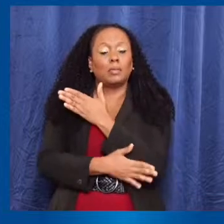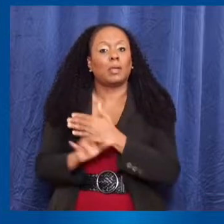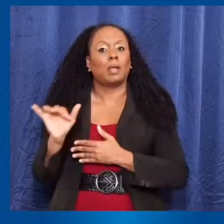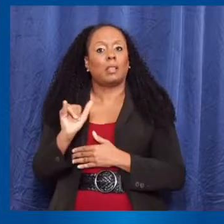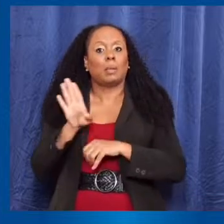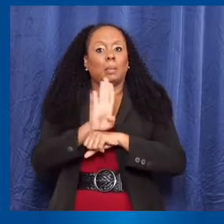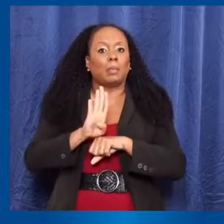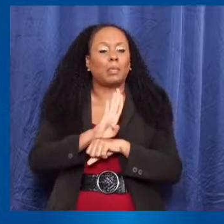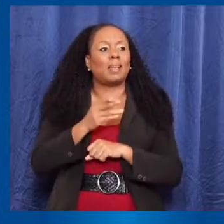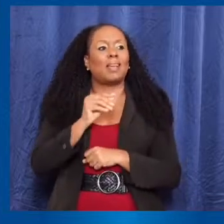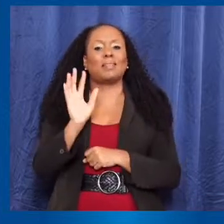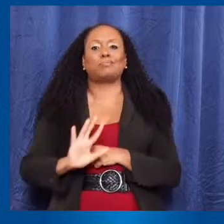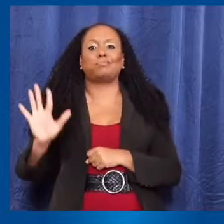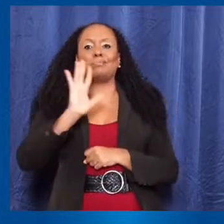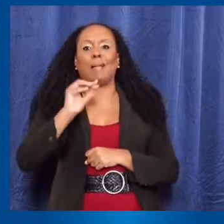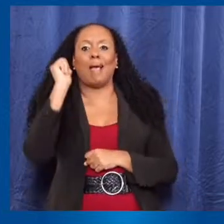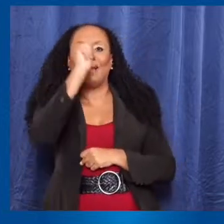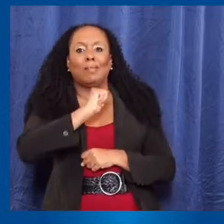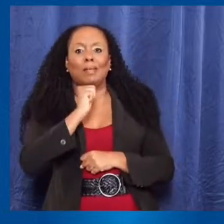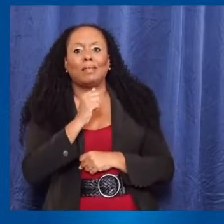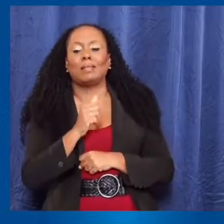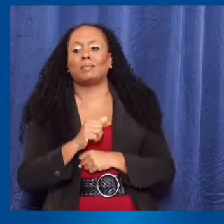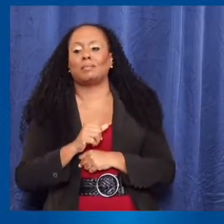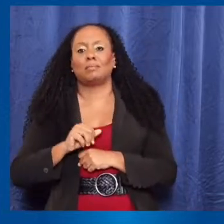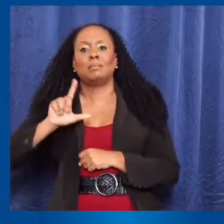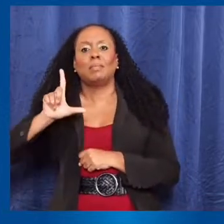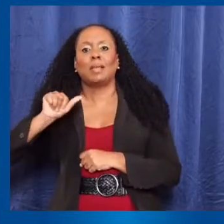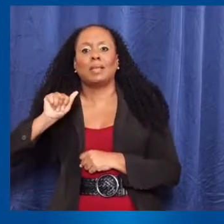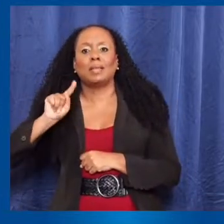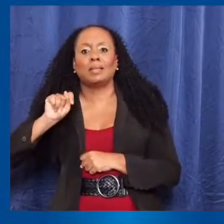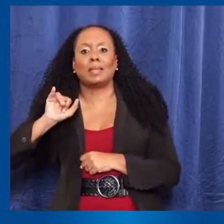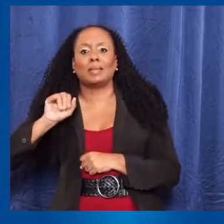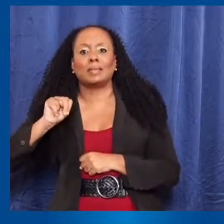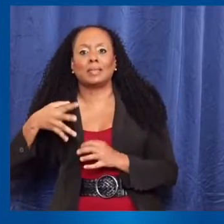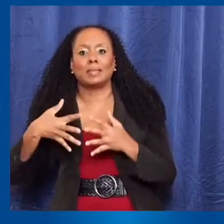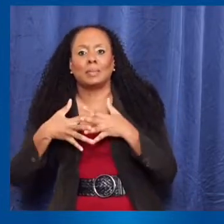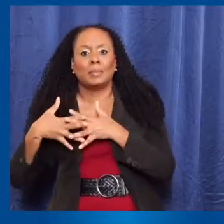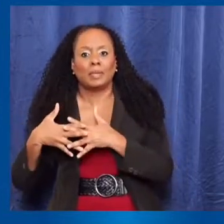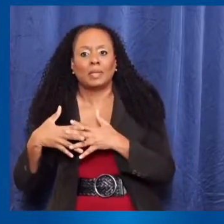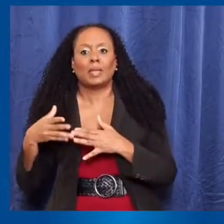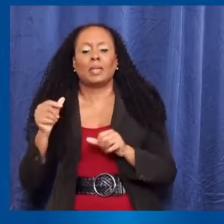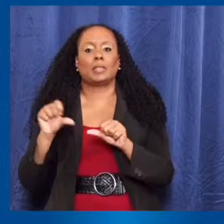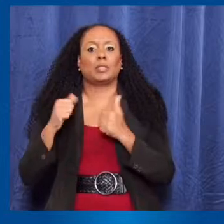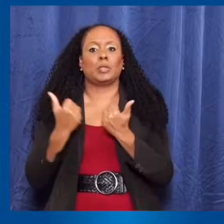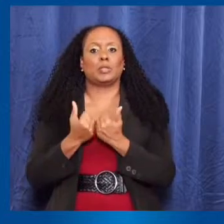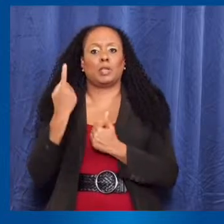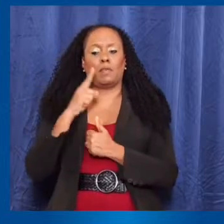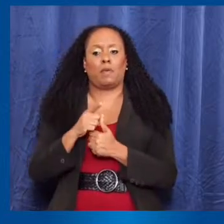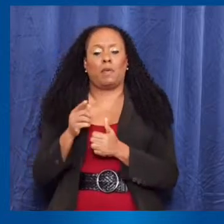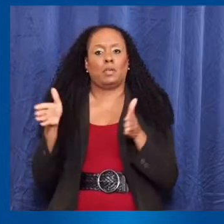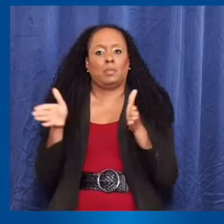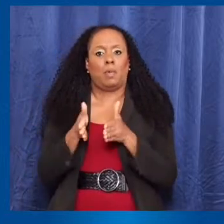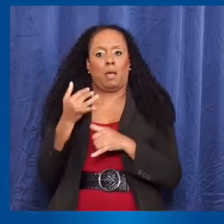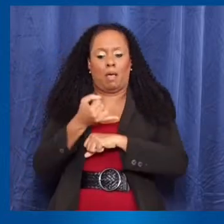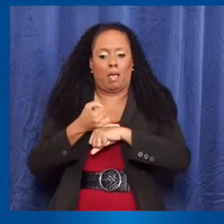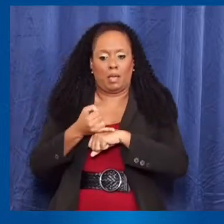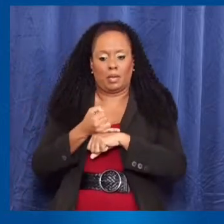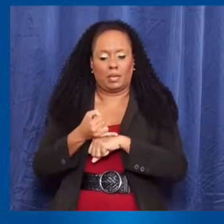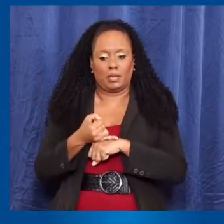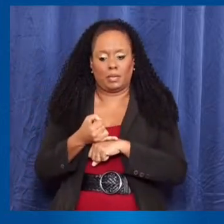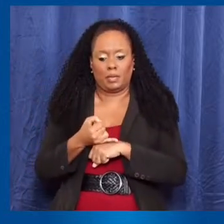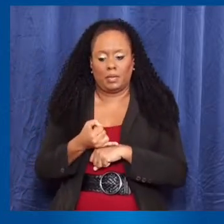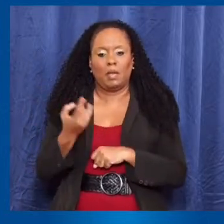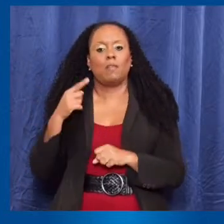and others throughout Africa and Latin America and Asia and the Association of Small Island States to be able to be